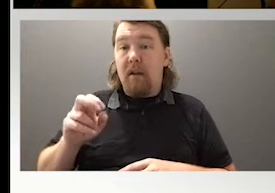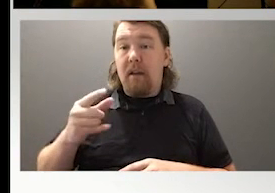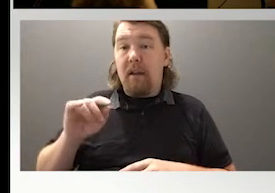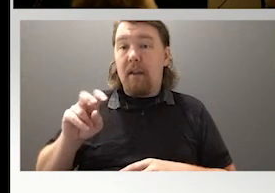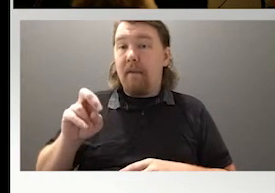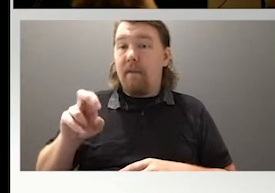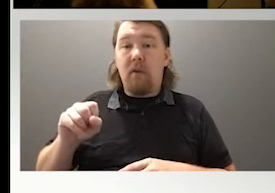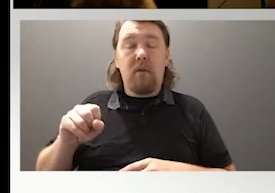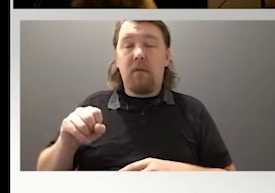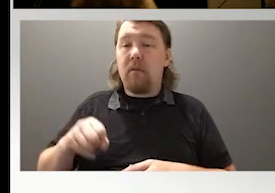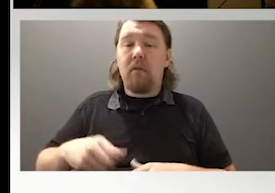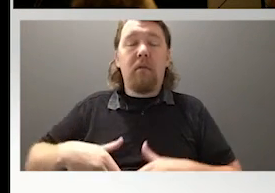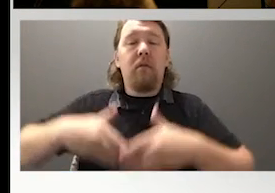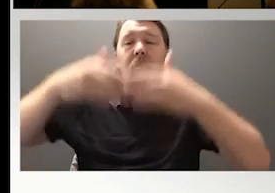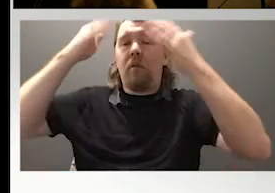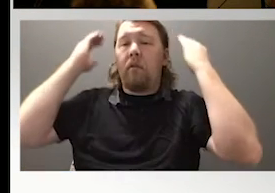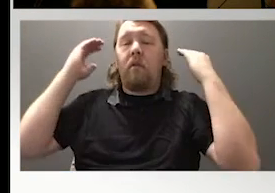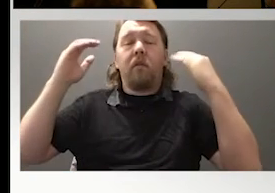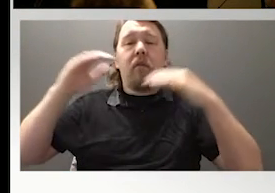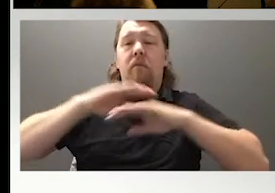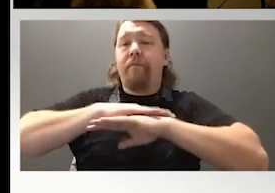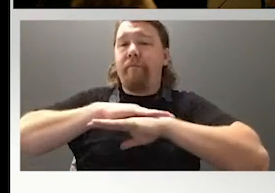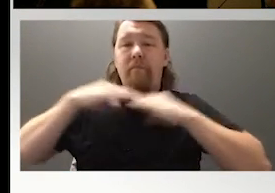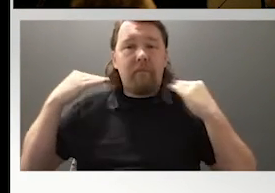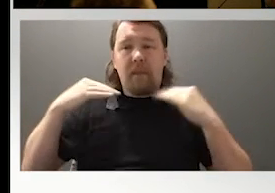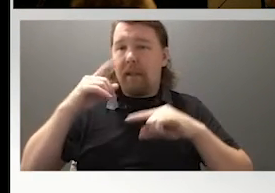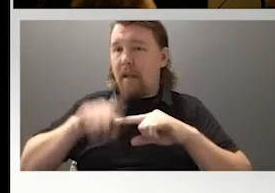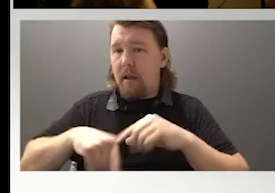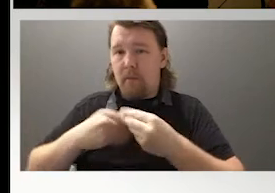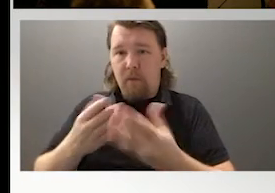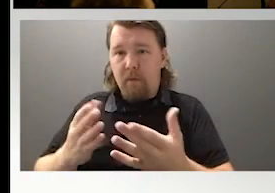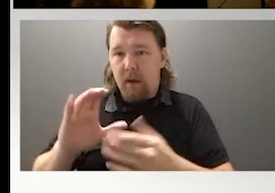no longer able to provide care for them.